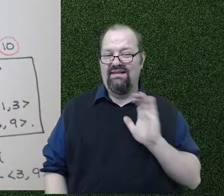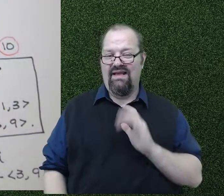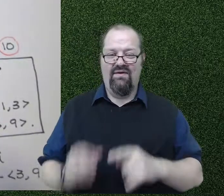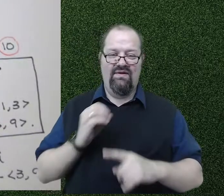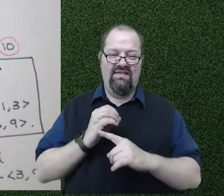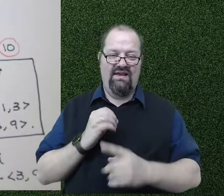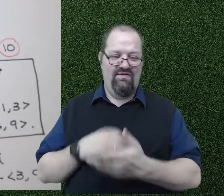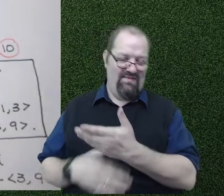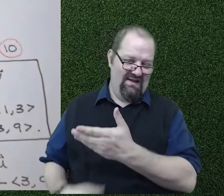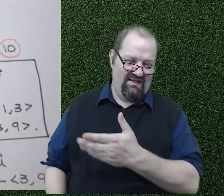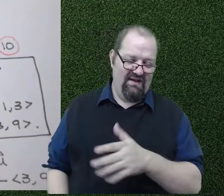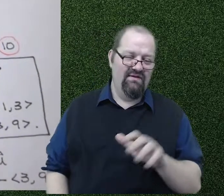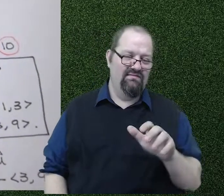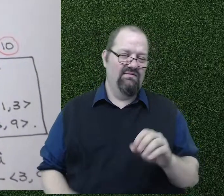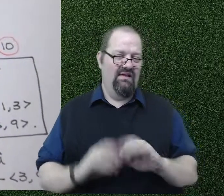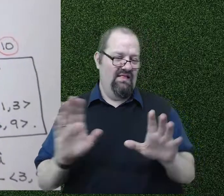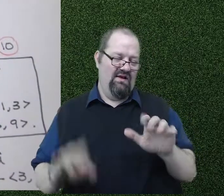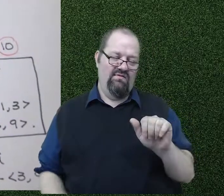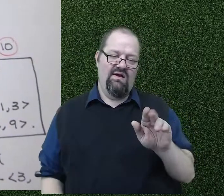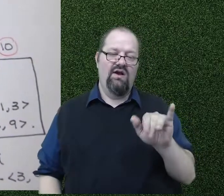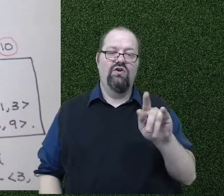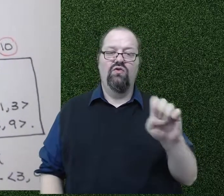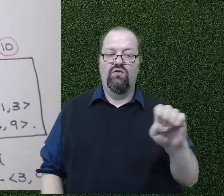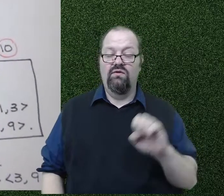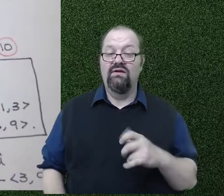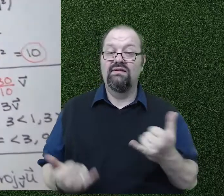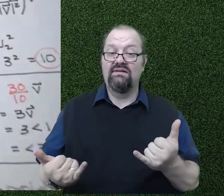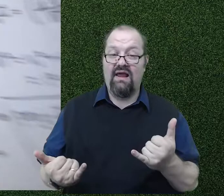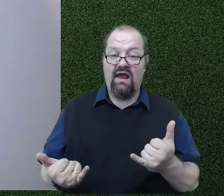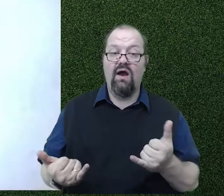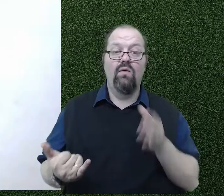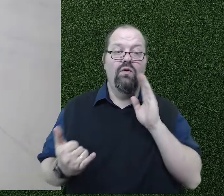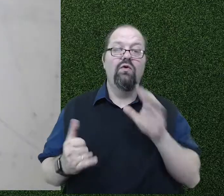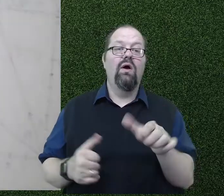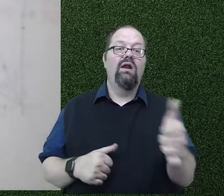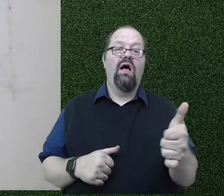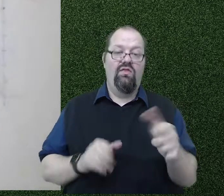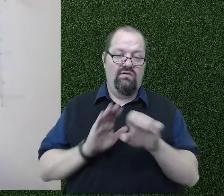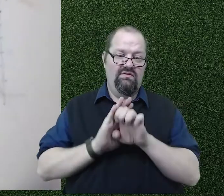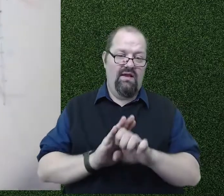clearly acute. So let's do another example where theta is obtuse.